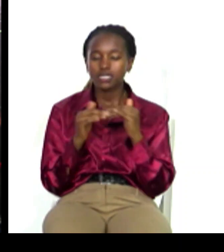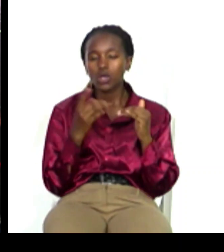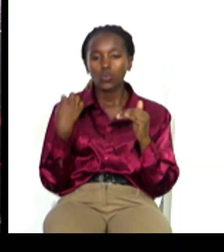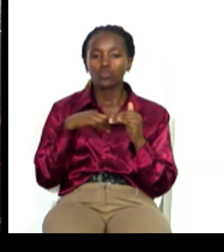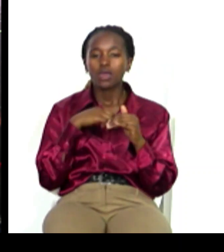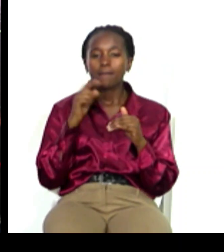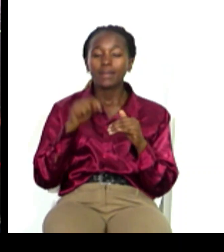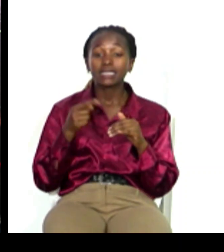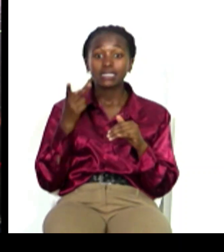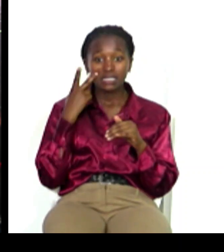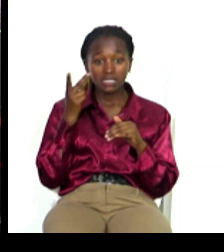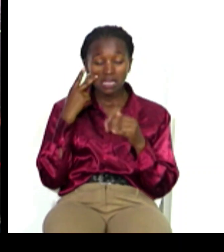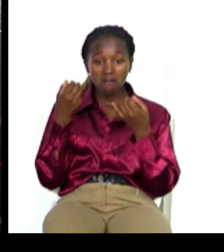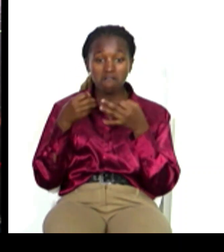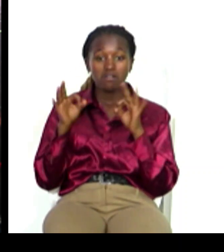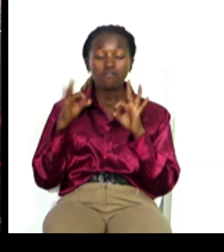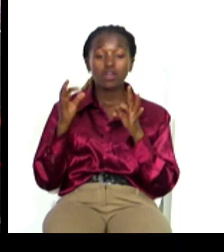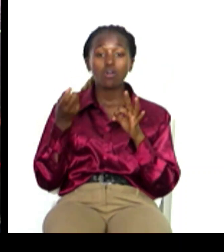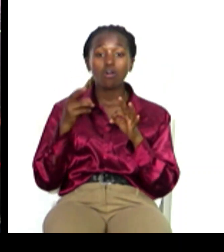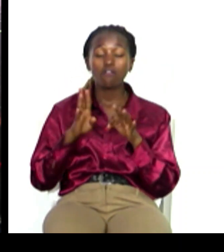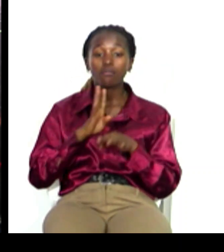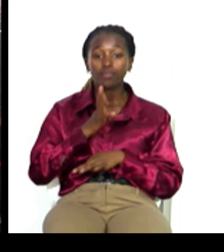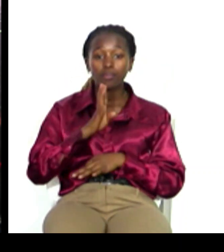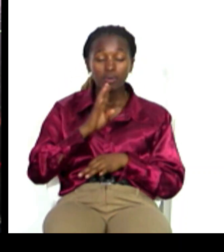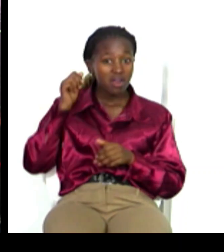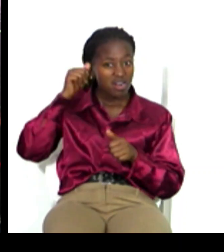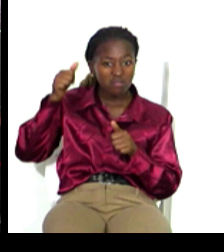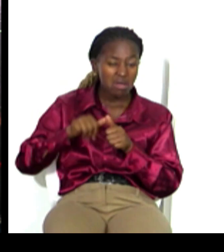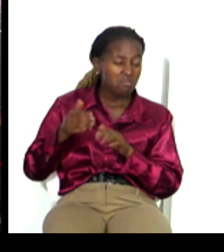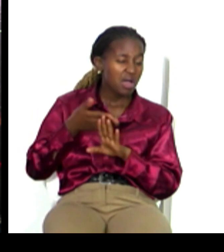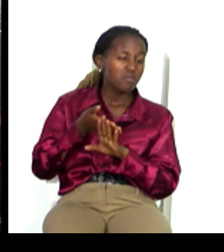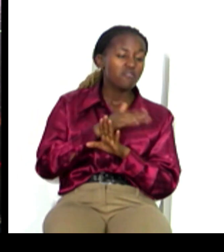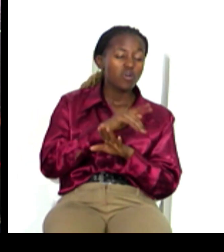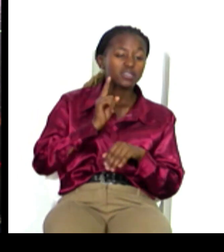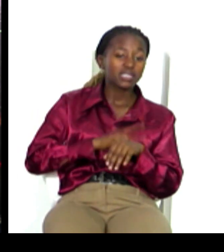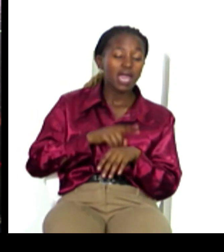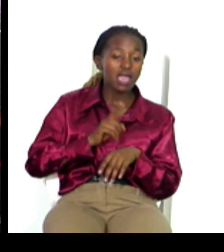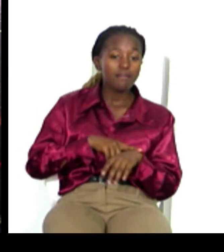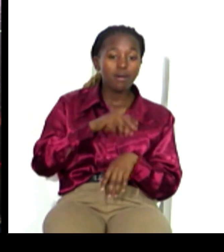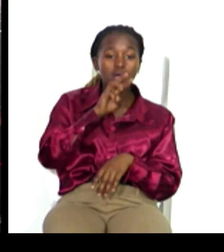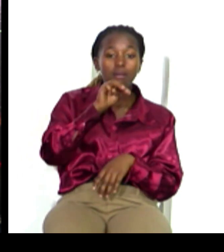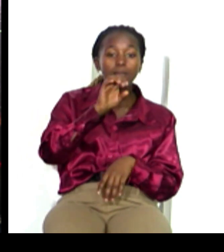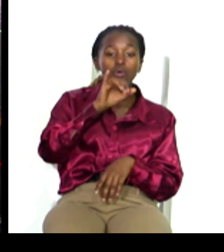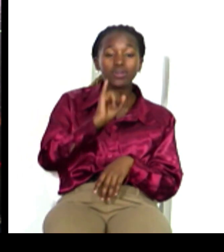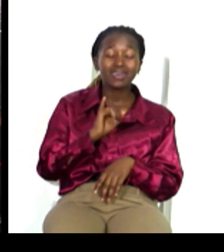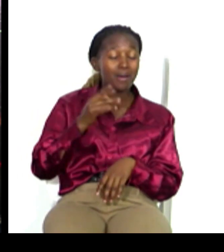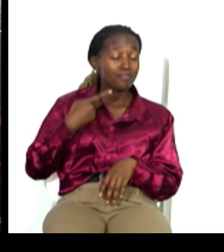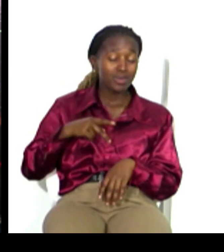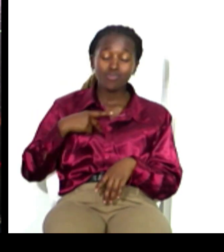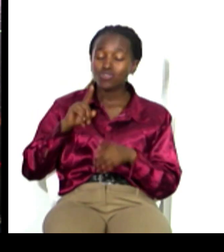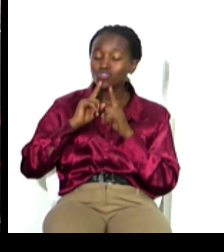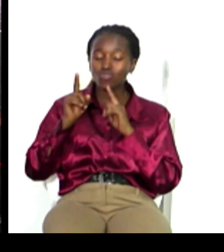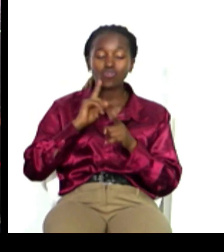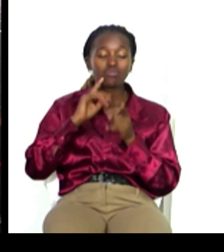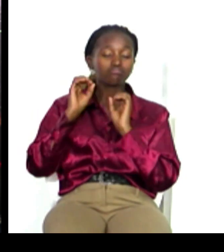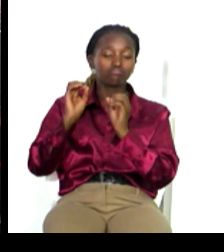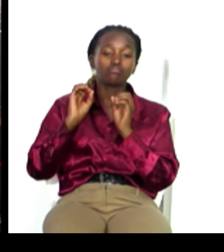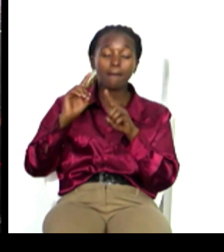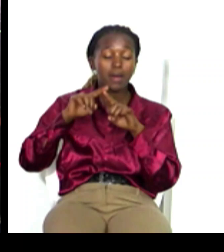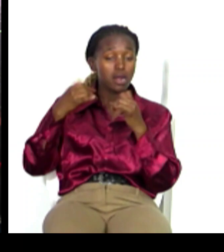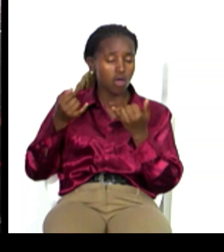speech. Remember during the Moi era, ongeza kuongea kiolela. But Raila anajulikana kulingana na